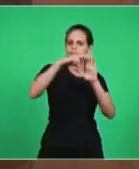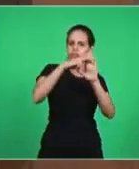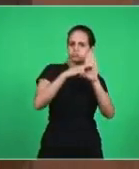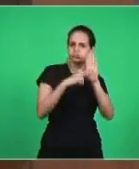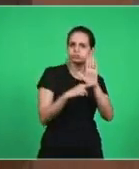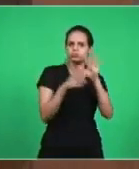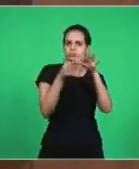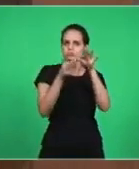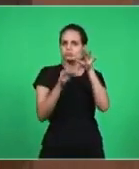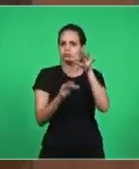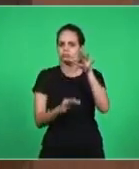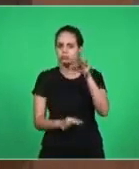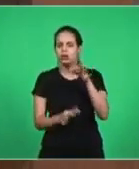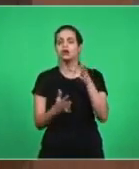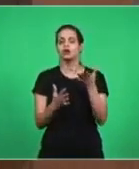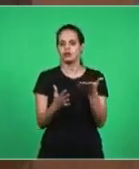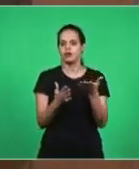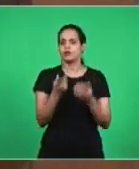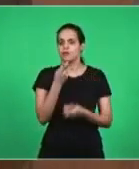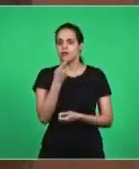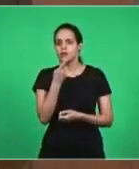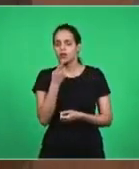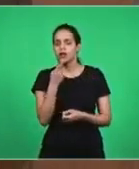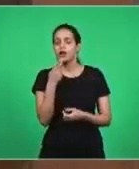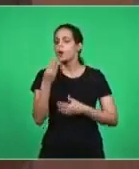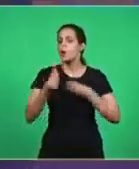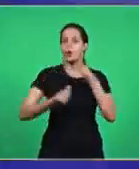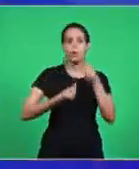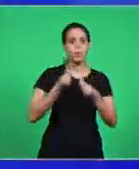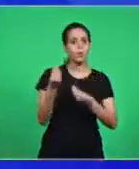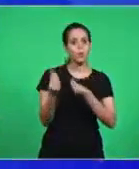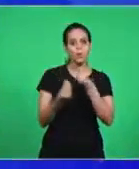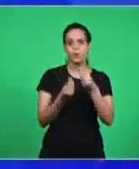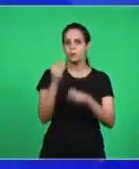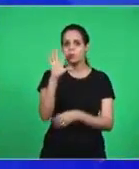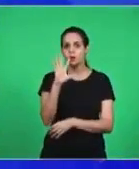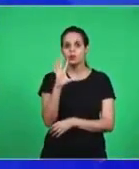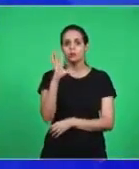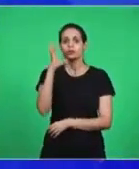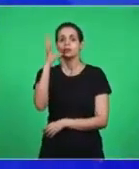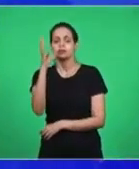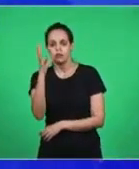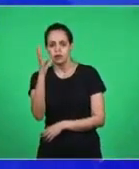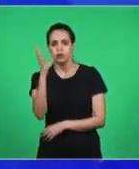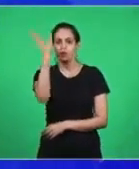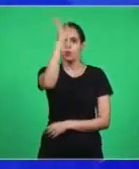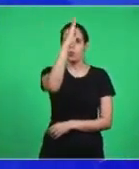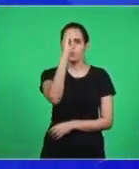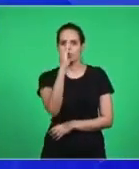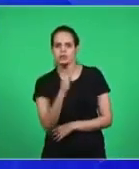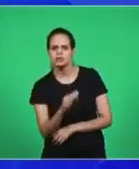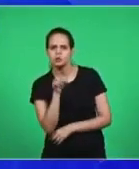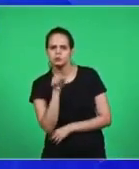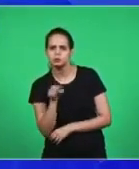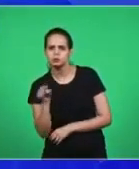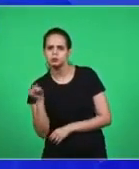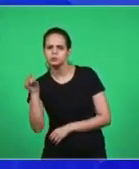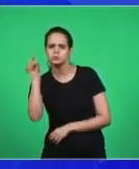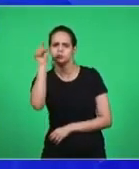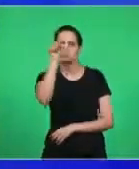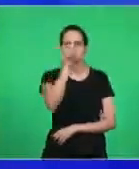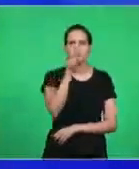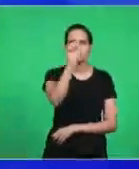from this next meeting. So we're going to give a clear report about the performance of every area of Brazil, including